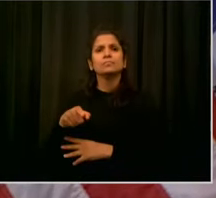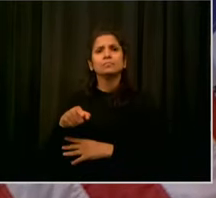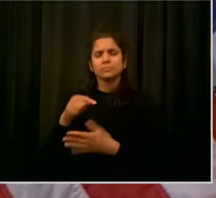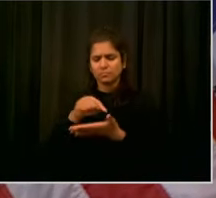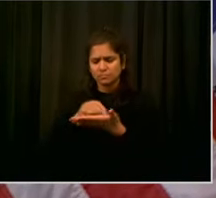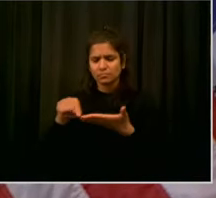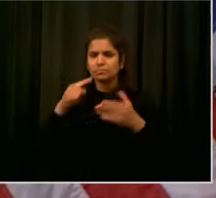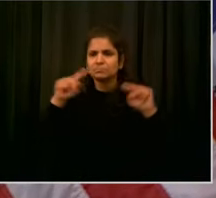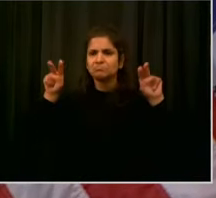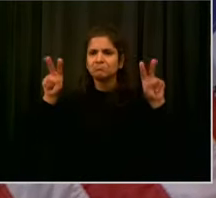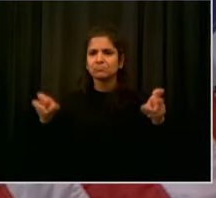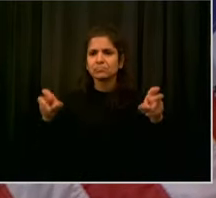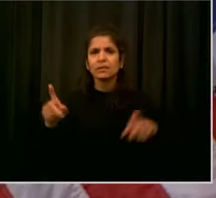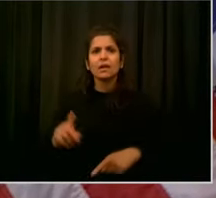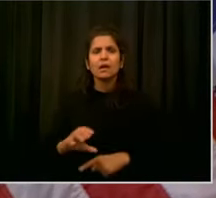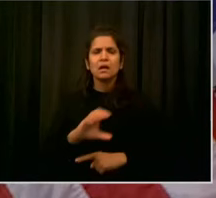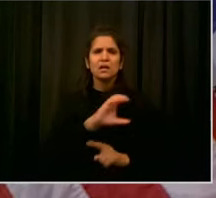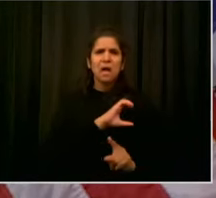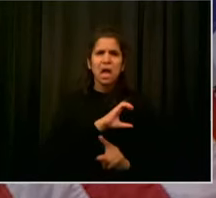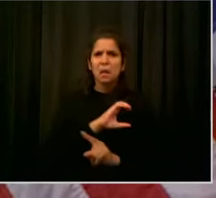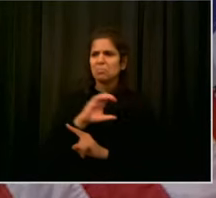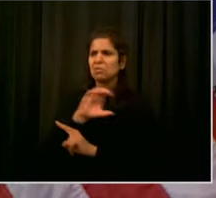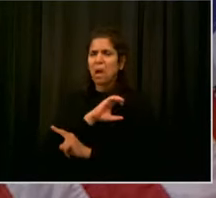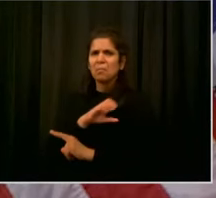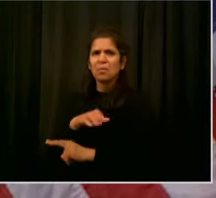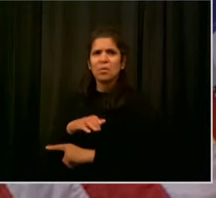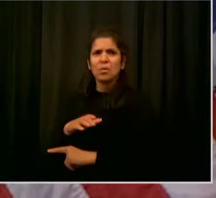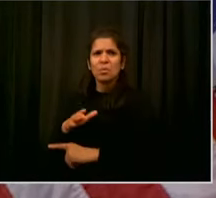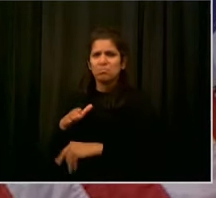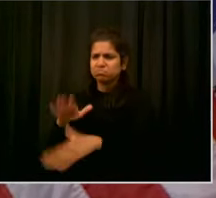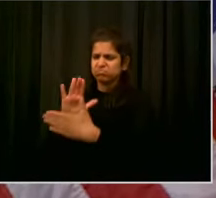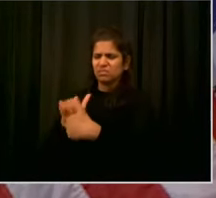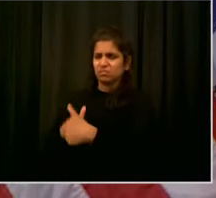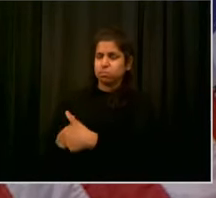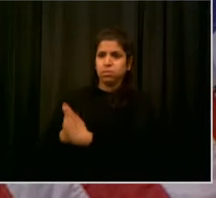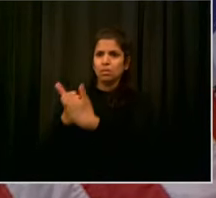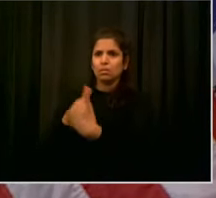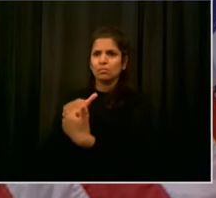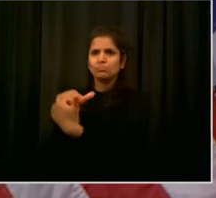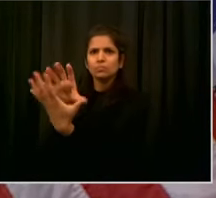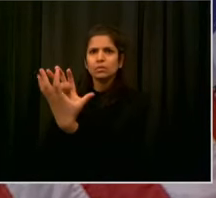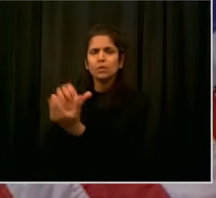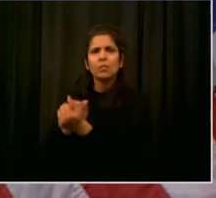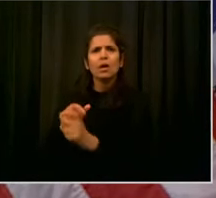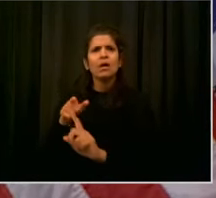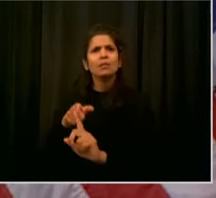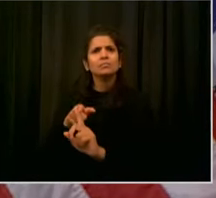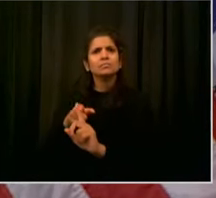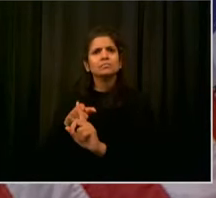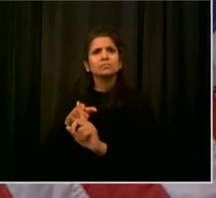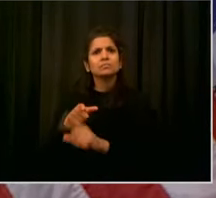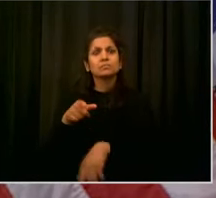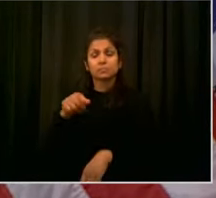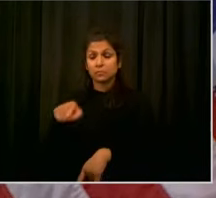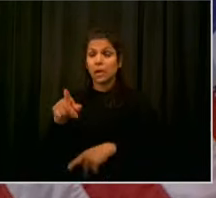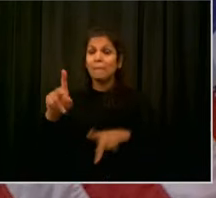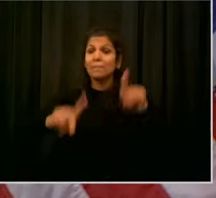of blue containers with rocks in it, and there's really